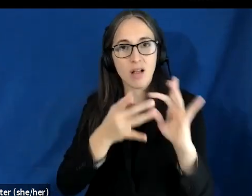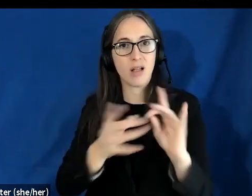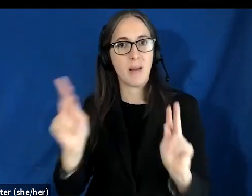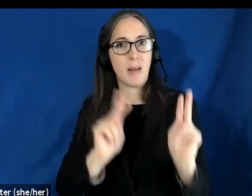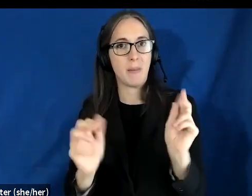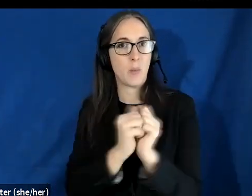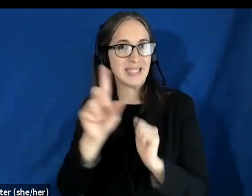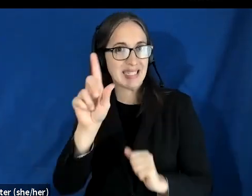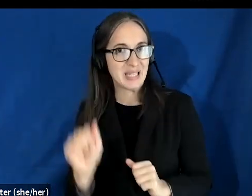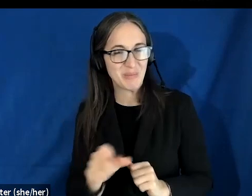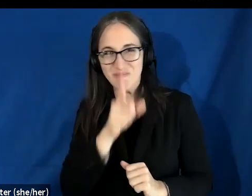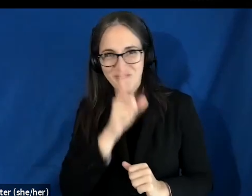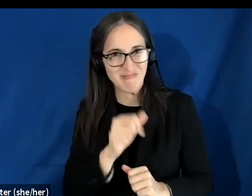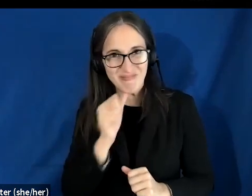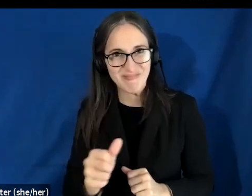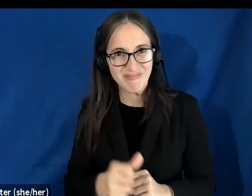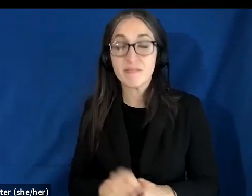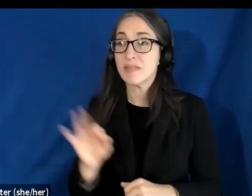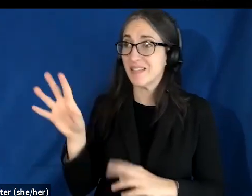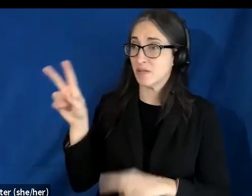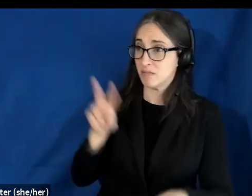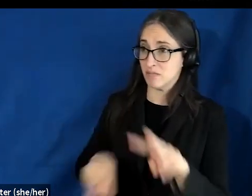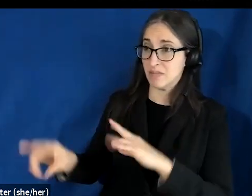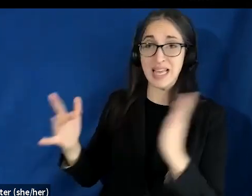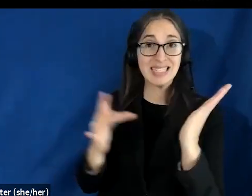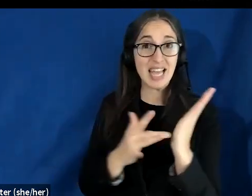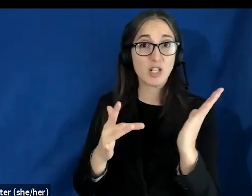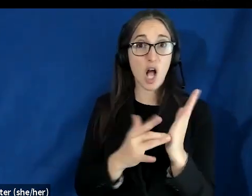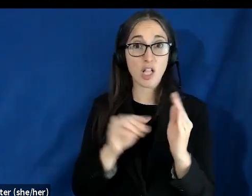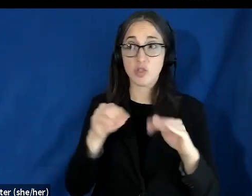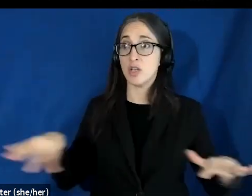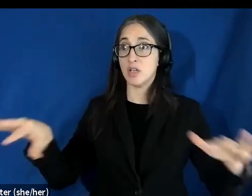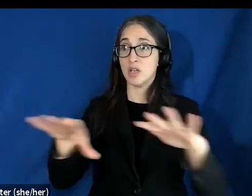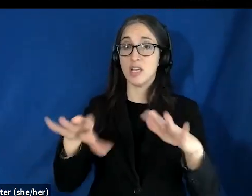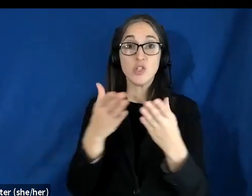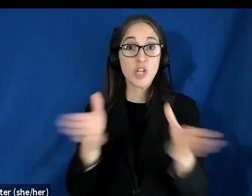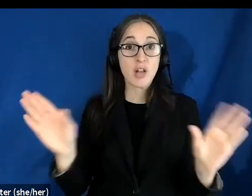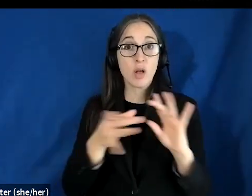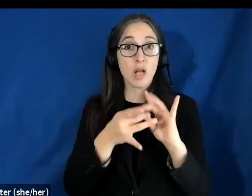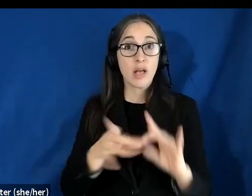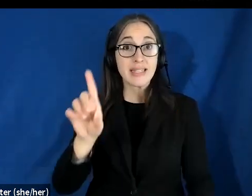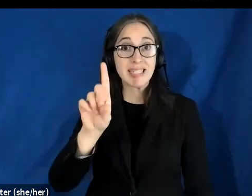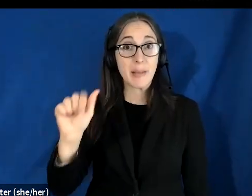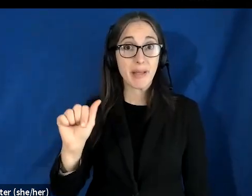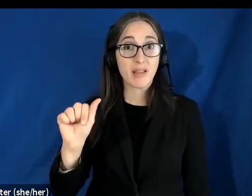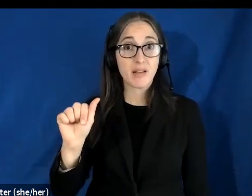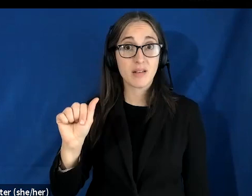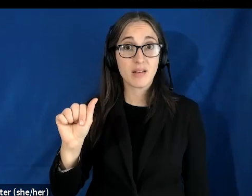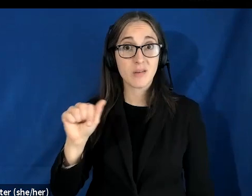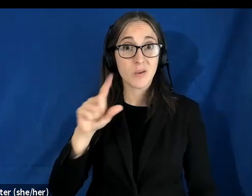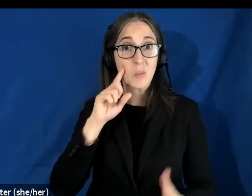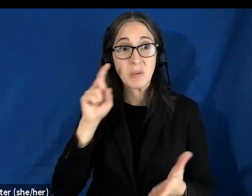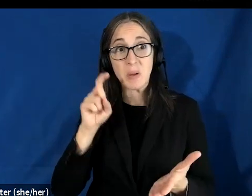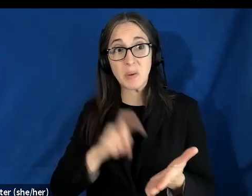disabilities. If you look at the technology landscape in general for disability, you will notice it's, I'd say,